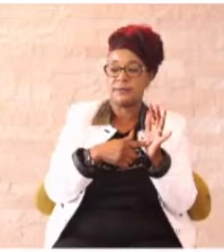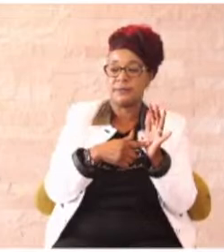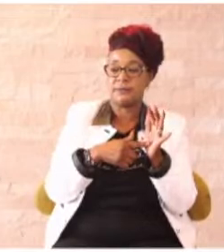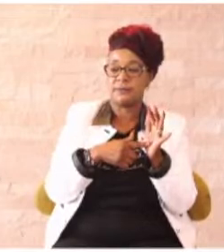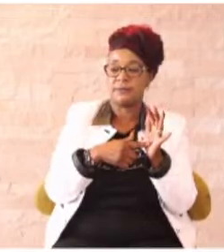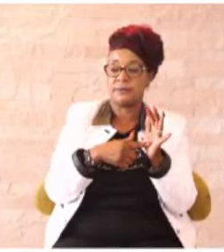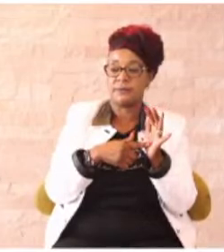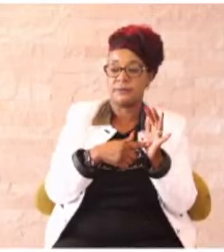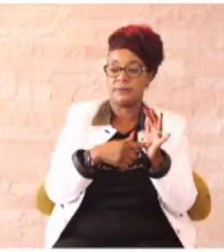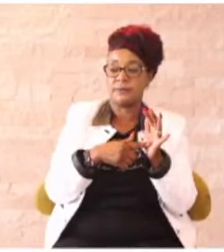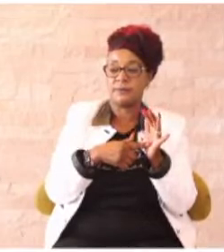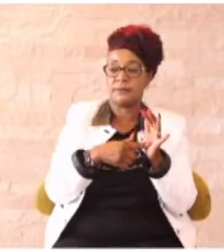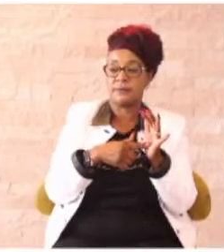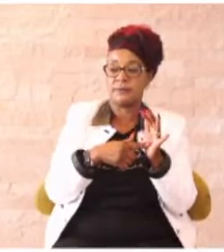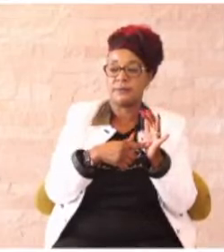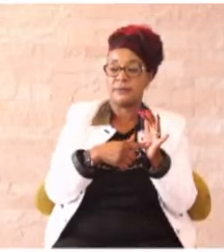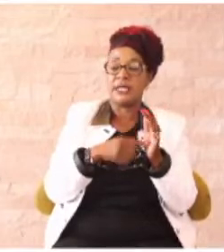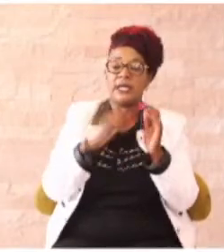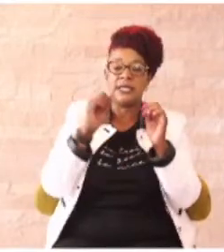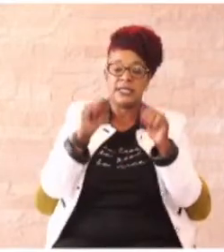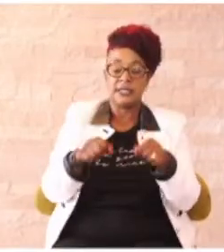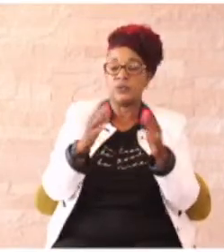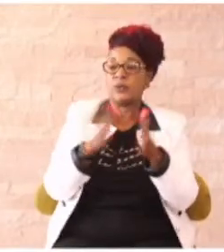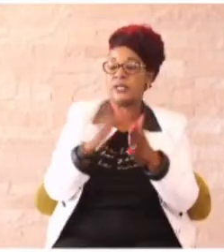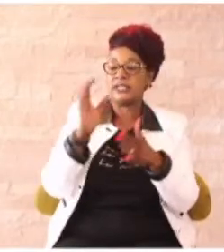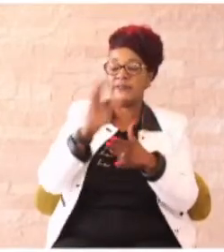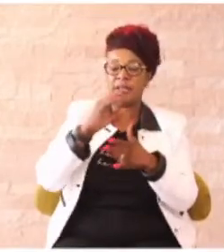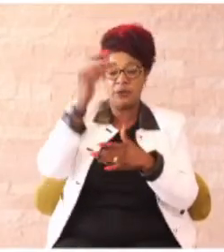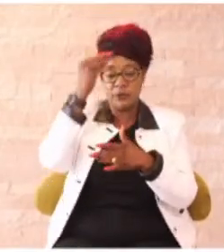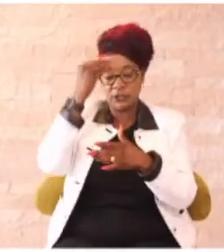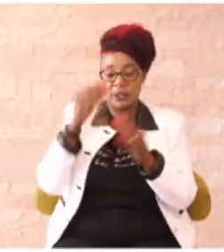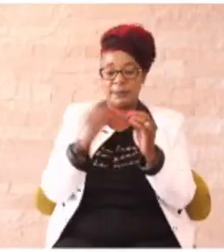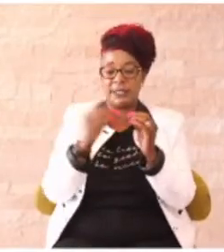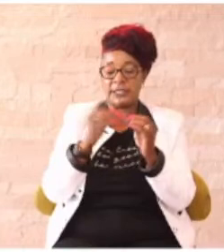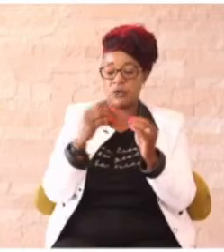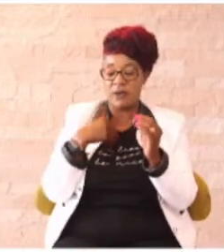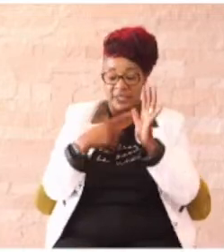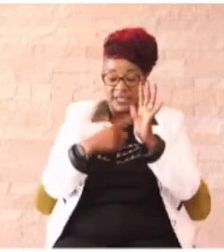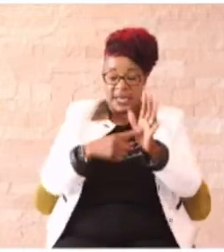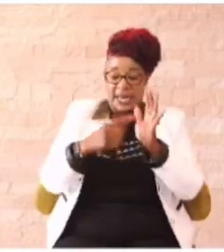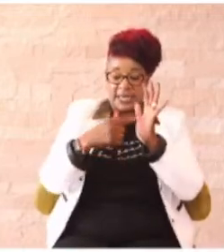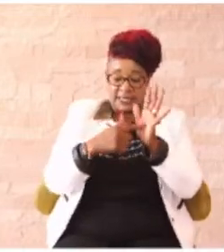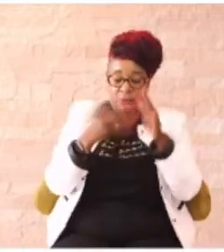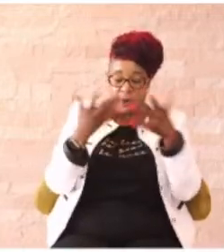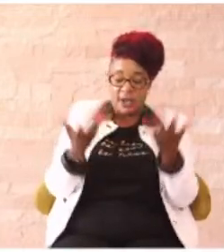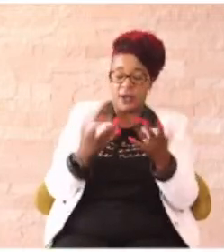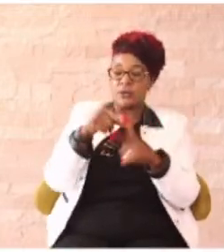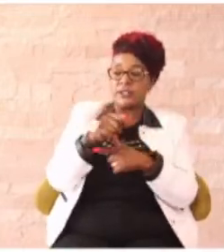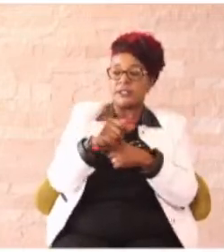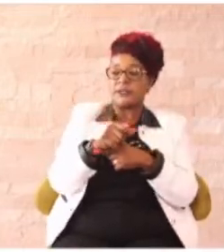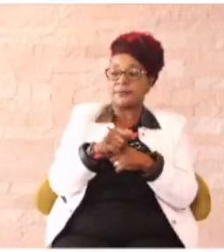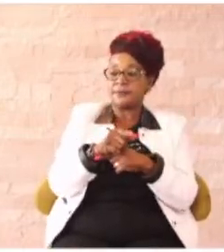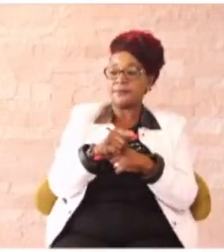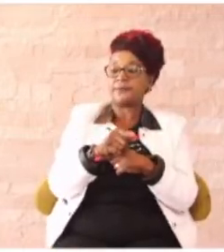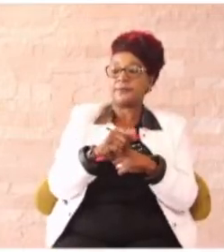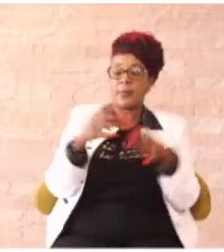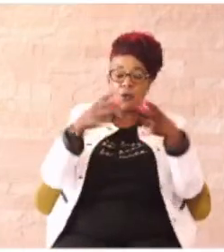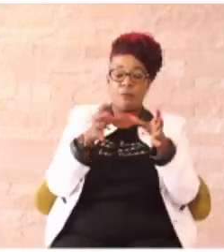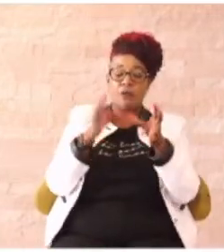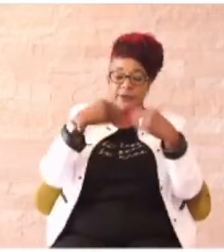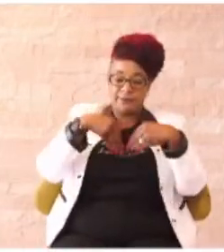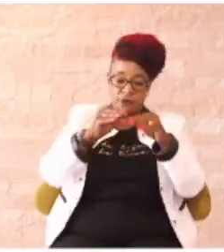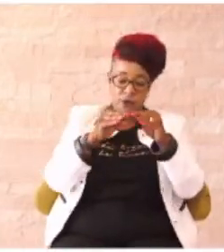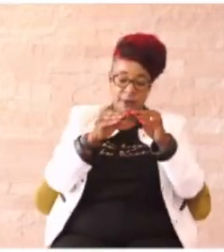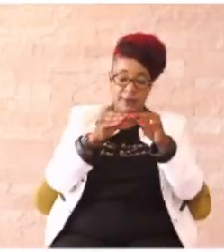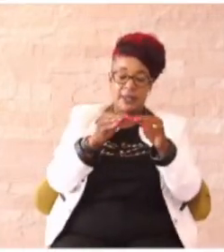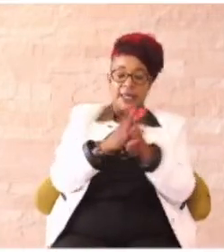Yes, still with civic education meetings, we are seeing an example of how these communities are following up and the